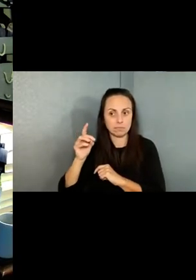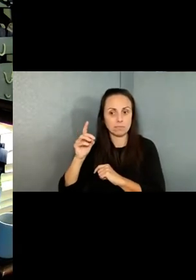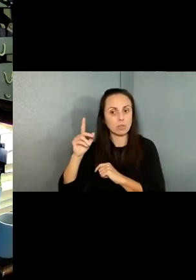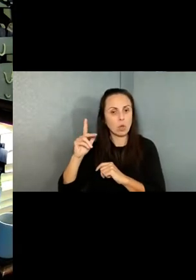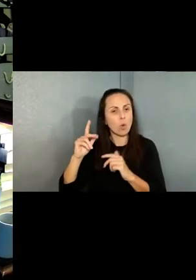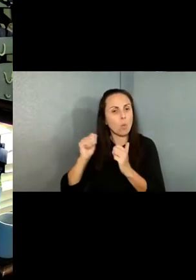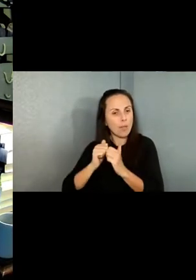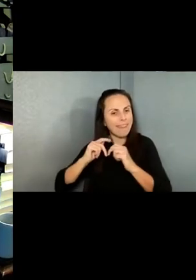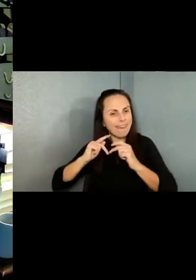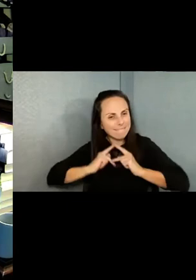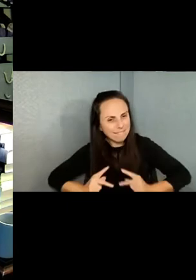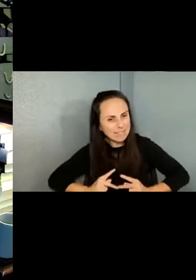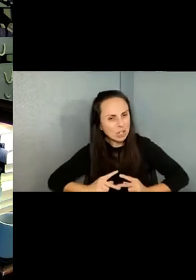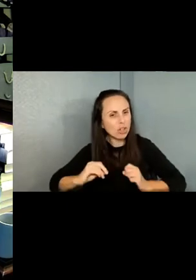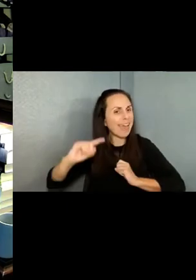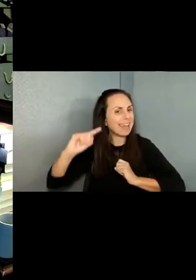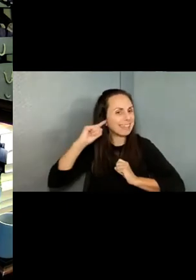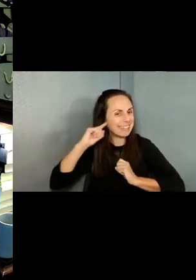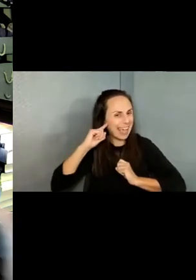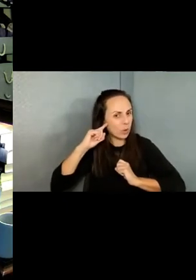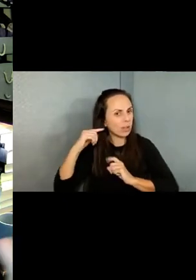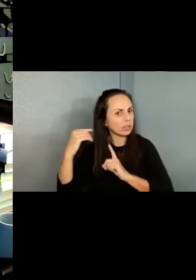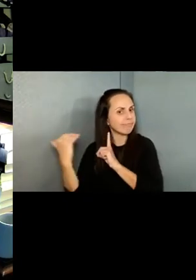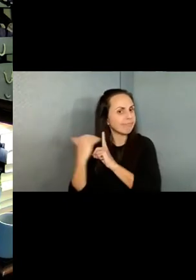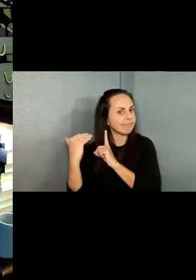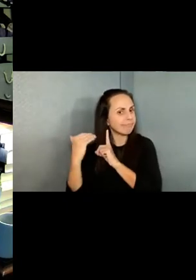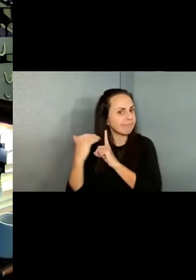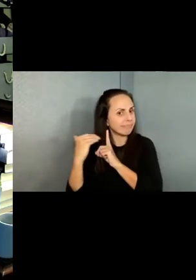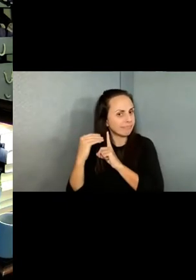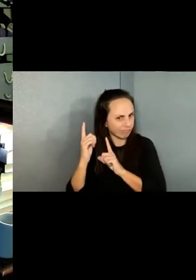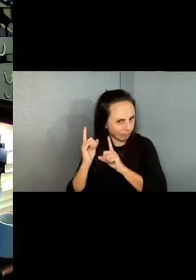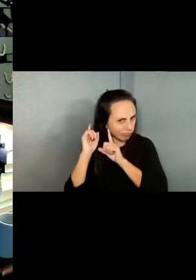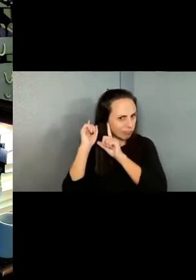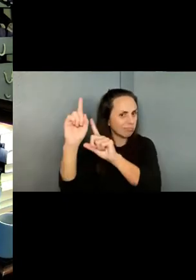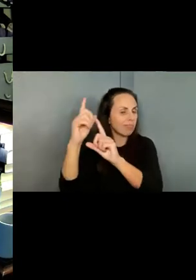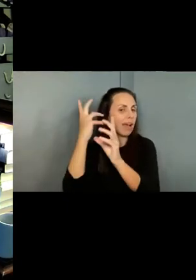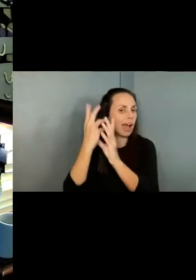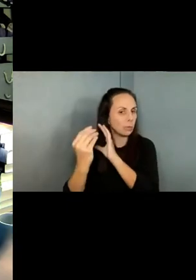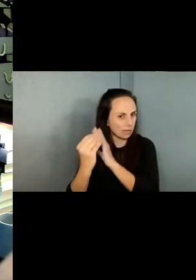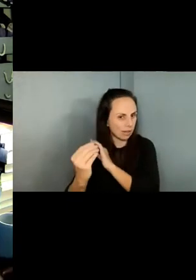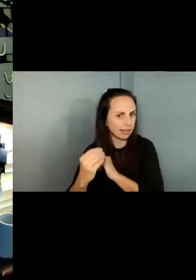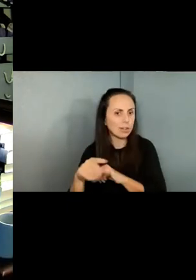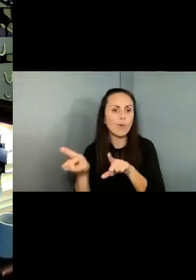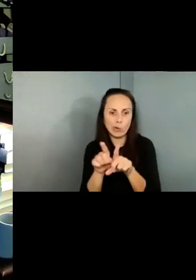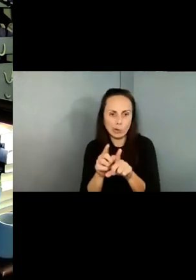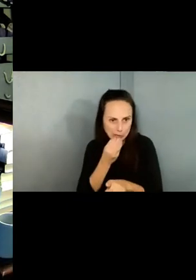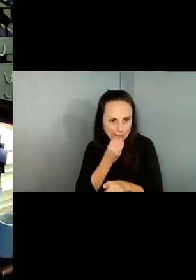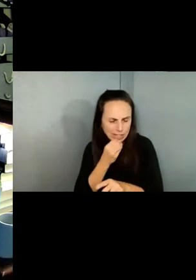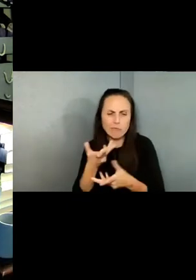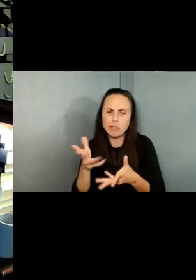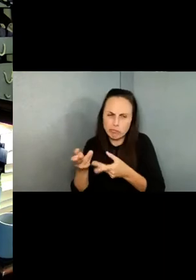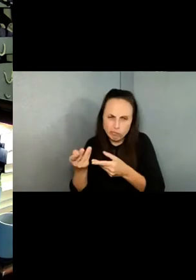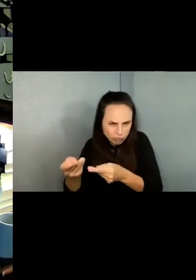physical and audio signals that she needs to go outside and have some breakfast. That's great. Take care of